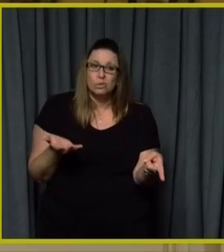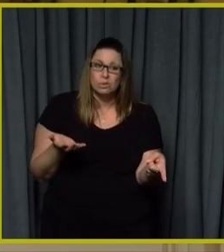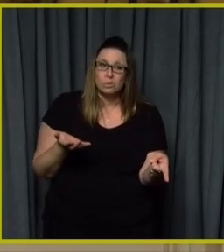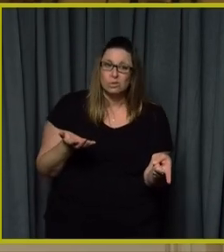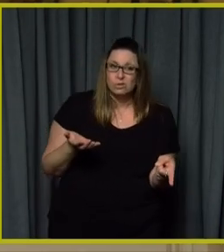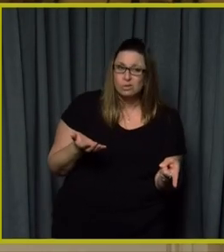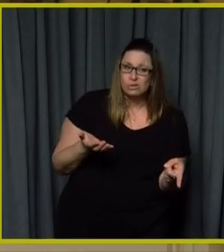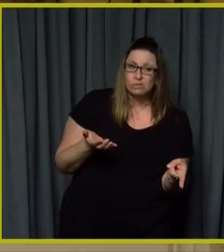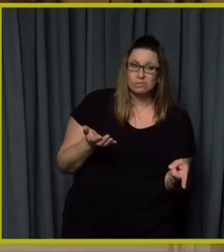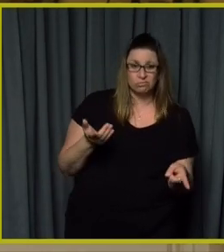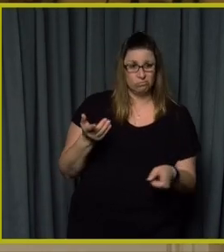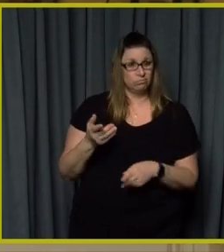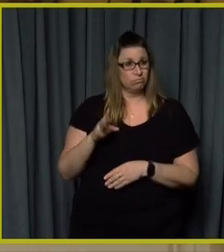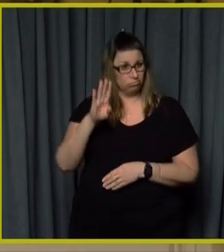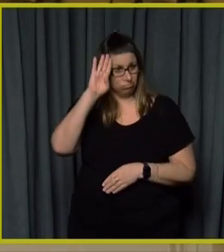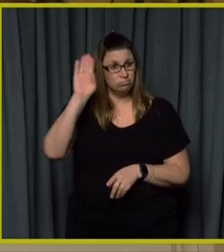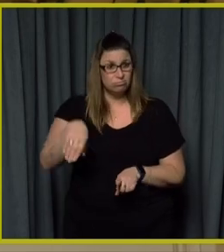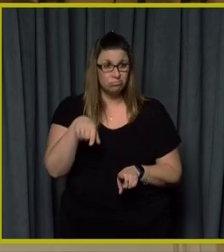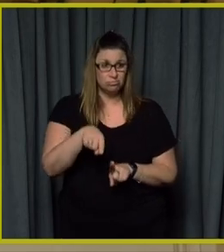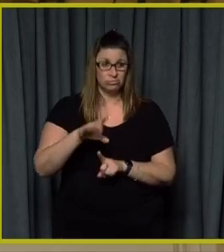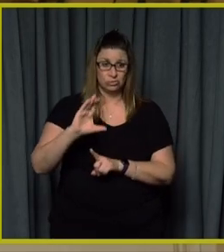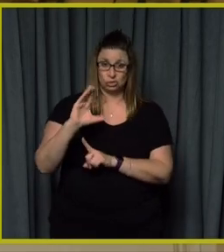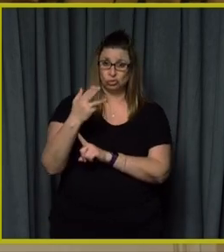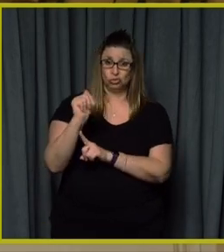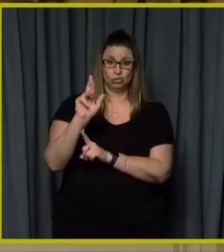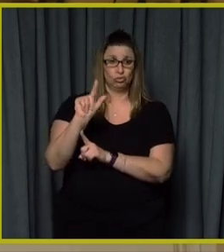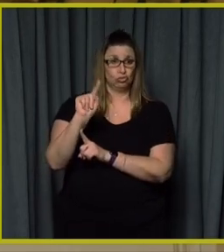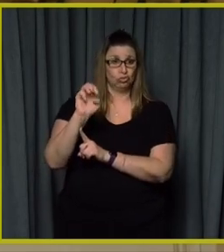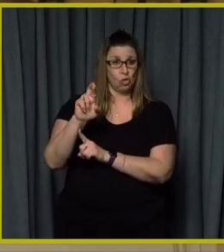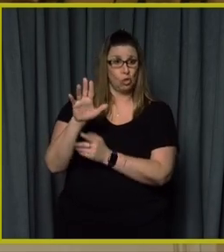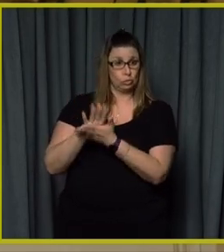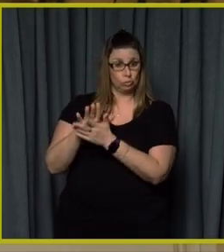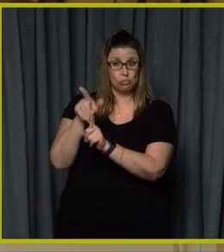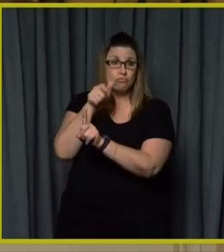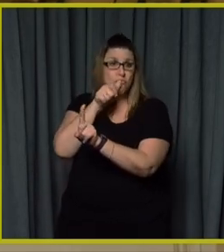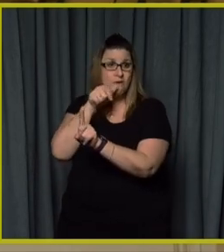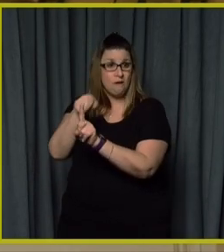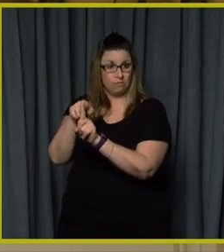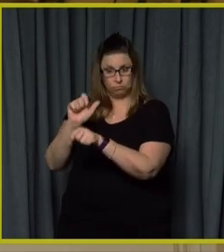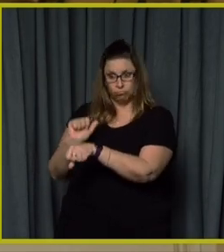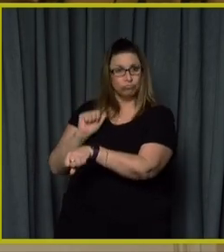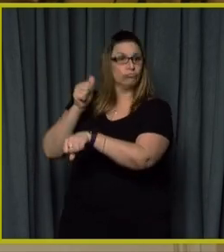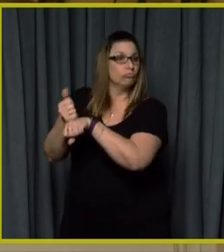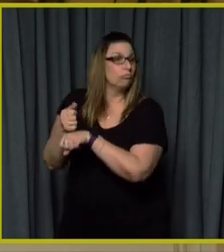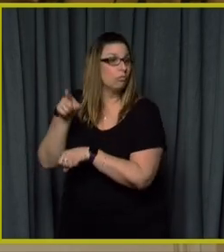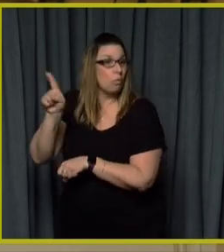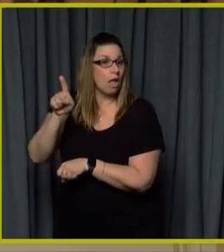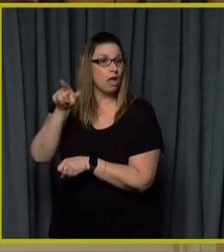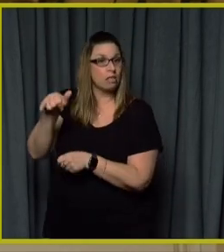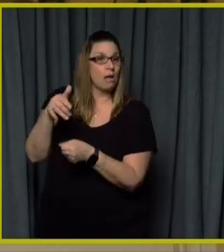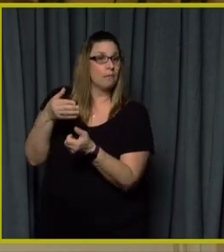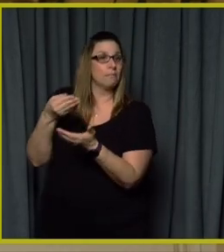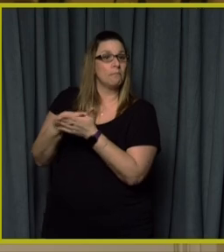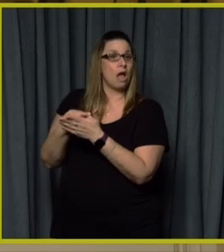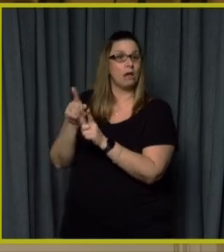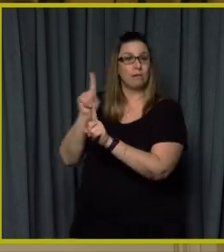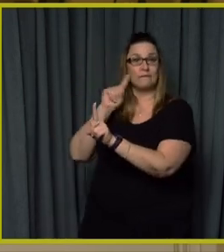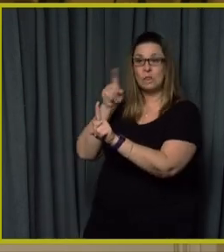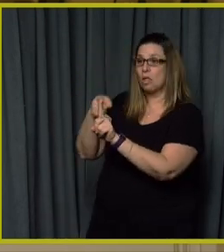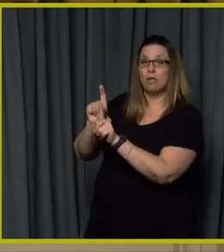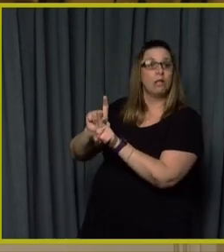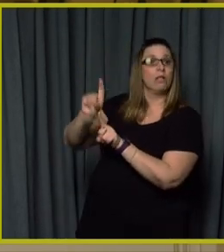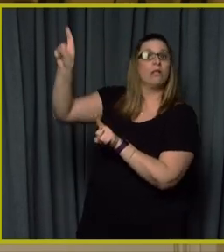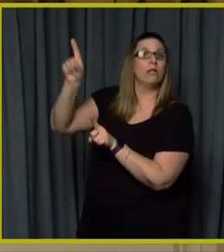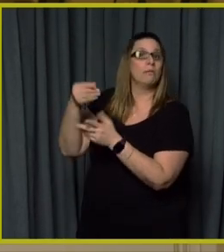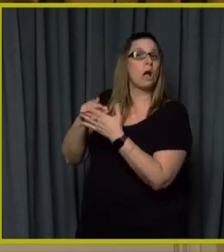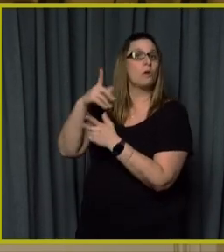lot of charter schools that are opening up here in the state of Mississippi. And we also need to know that a lot of our state funds is coming from the government and stuff that's coming from the education budget is going